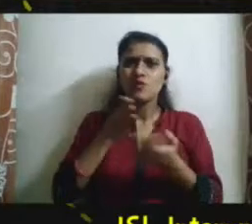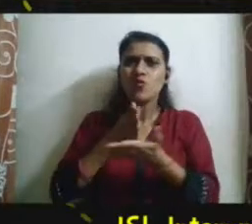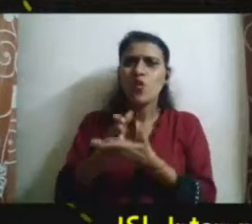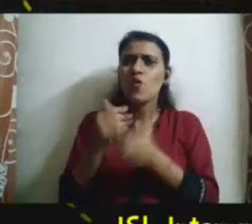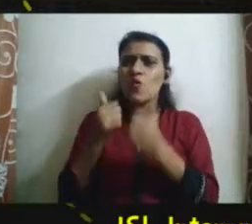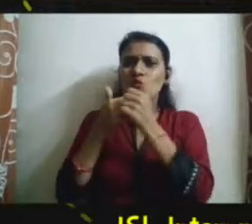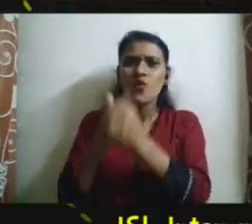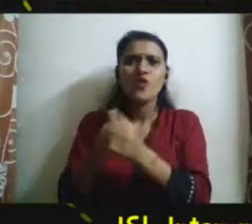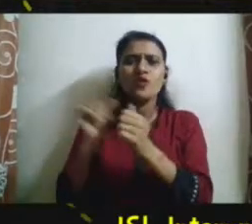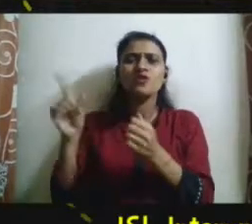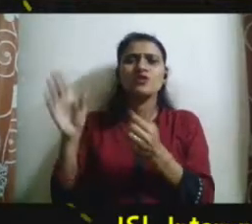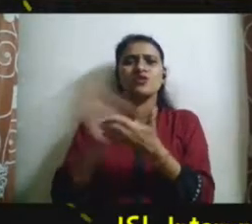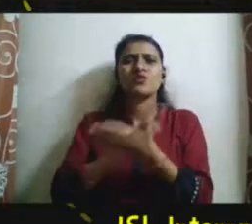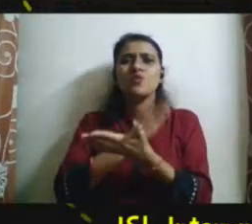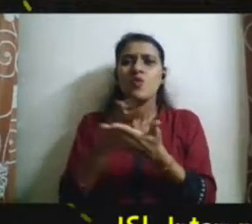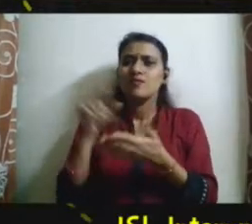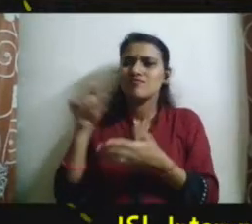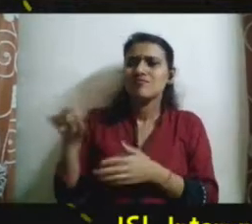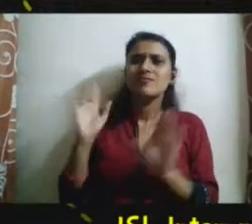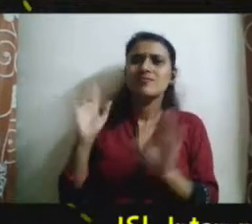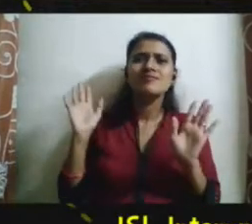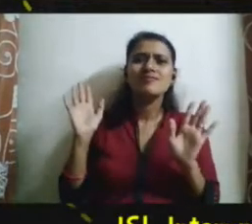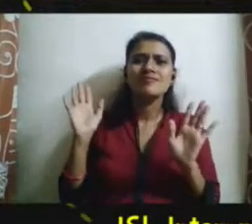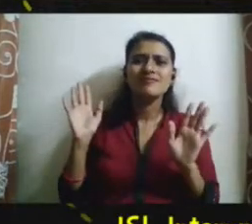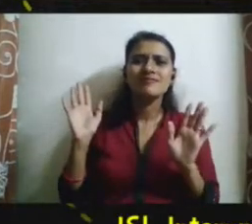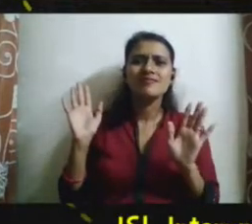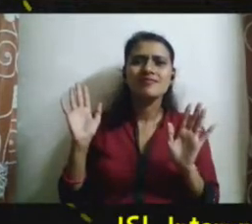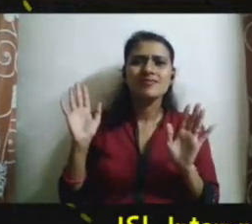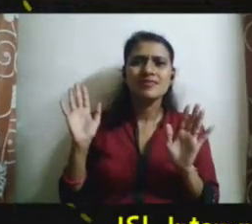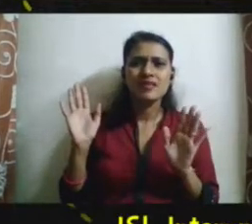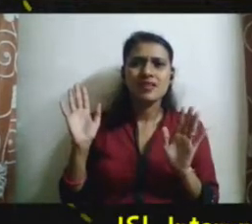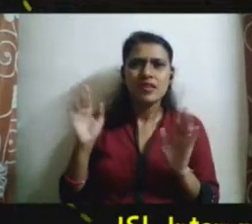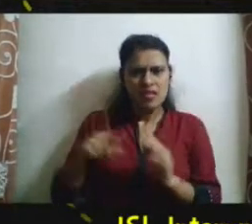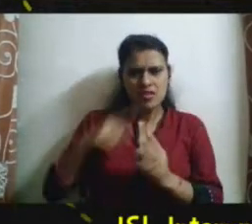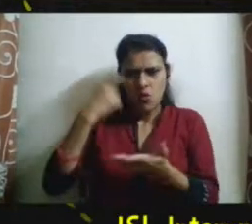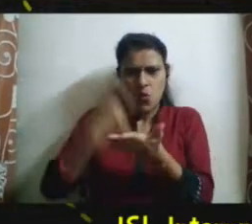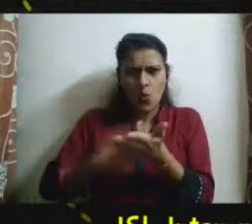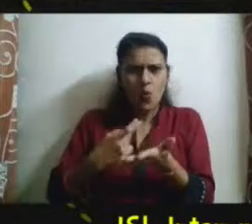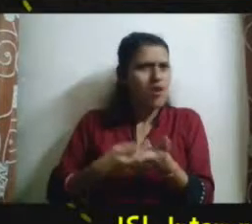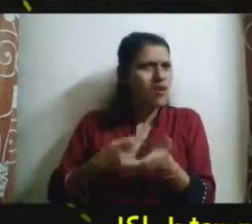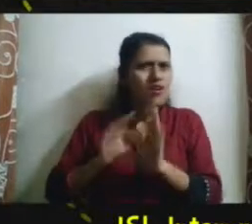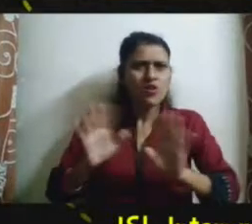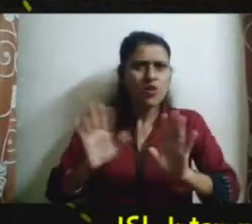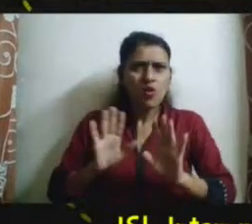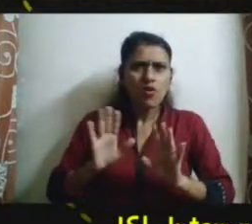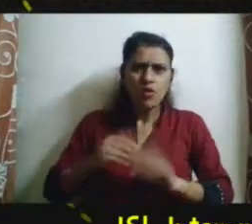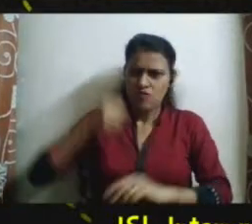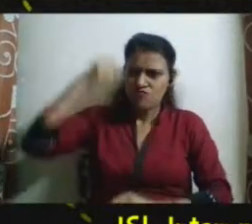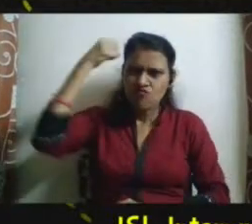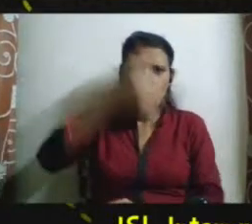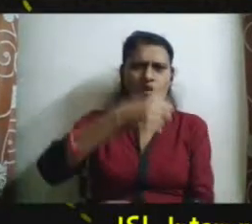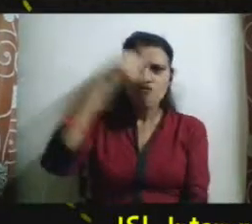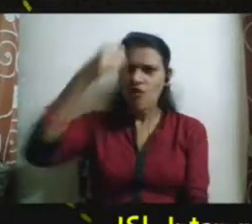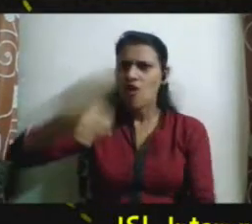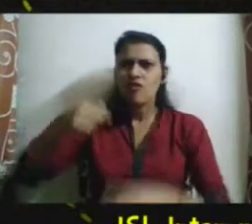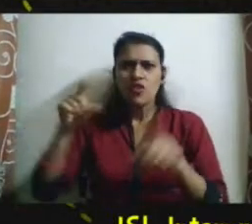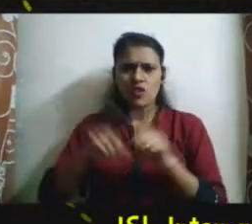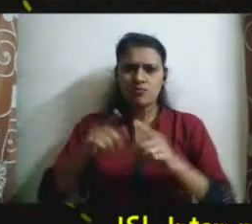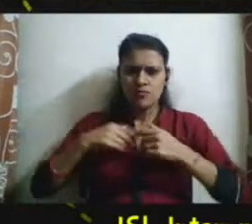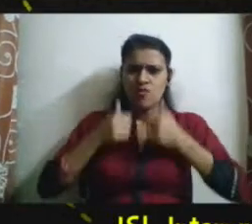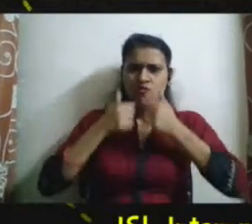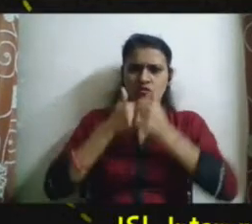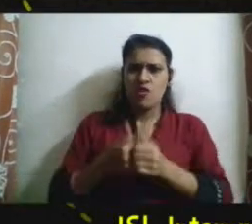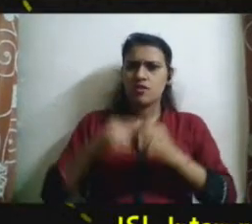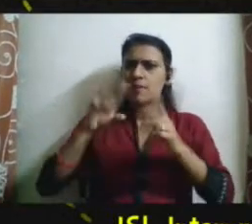and this art, it isn't necessary for us to hit bullseye each time, and what